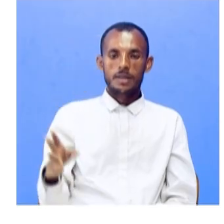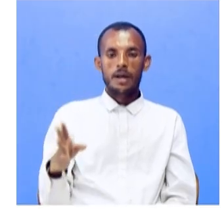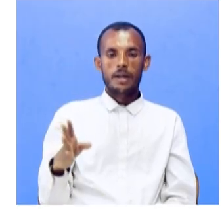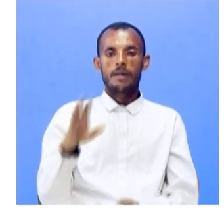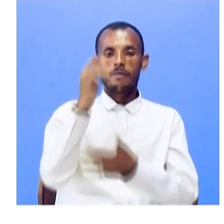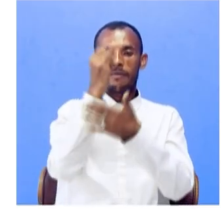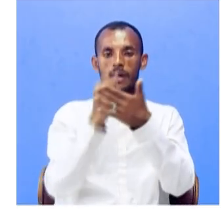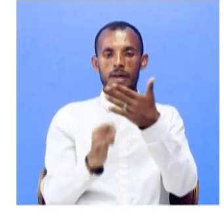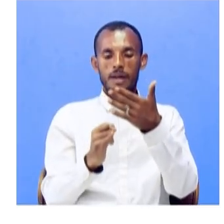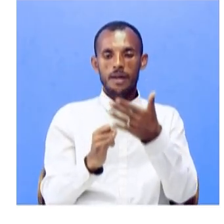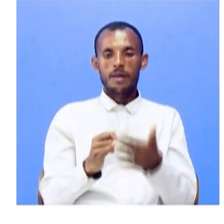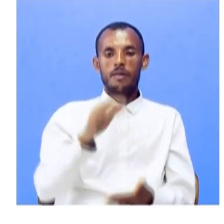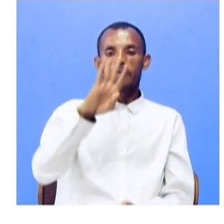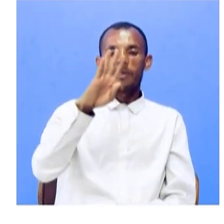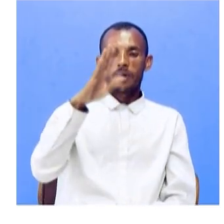figure,